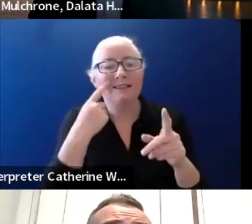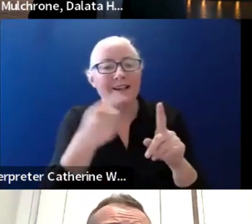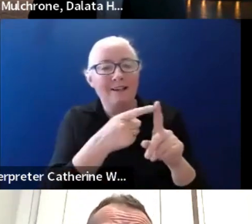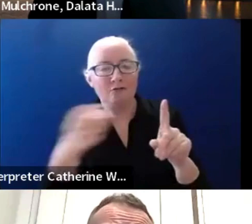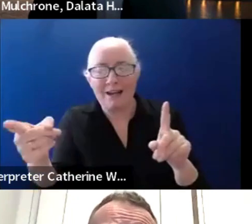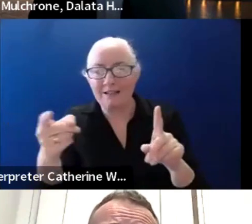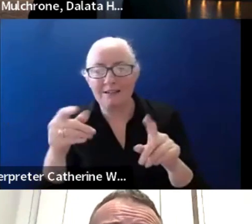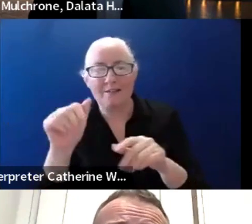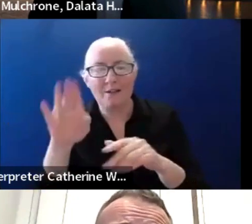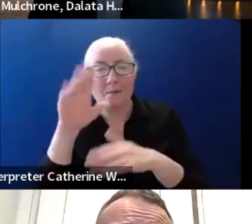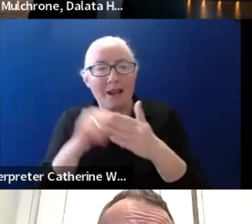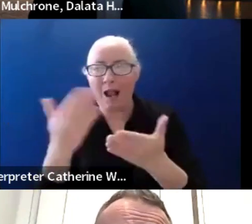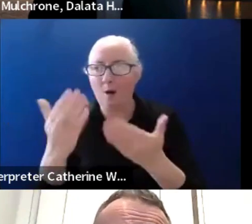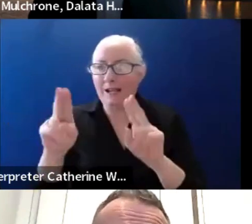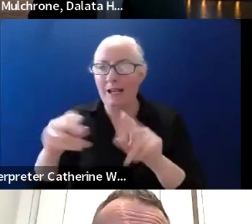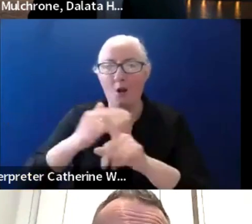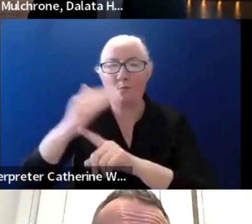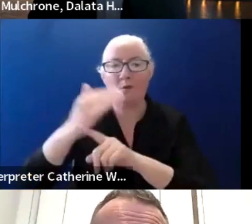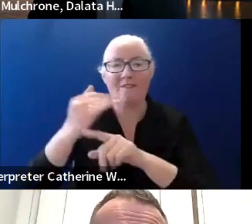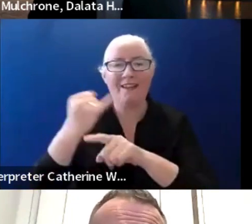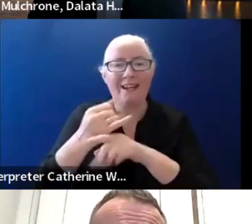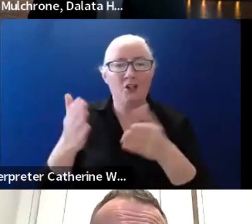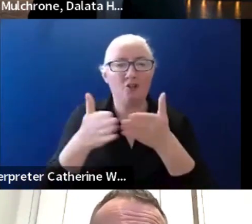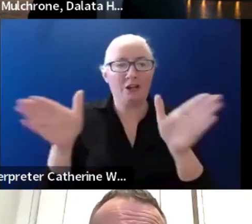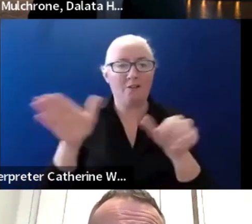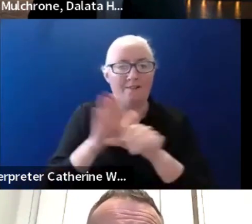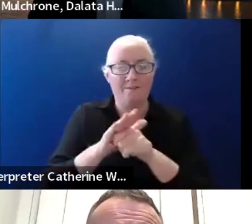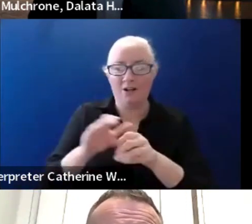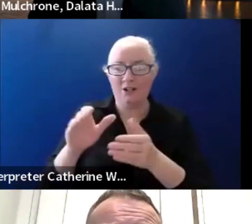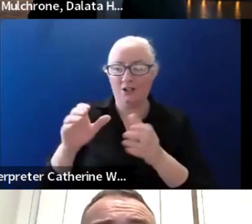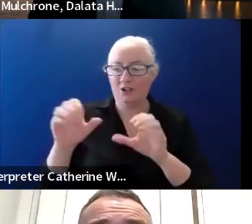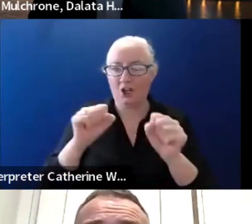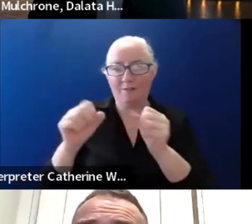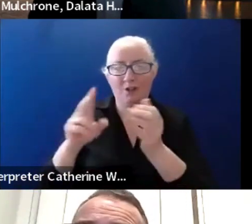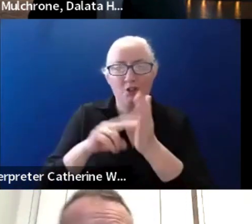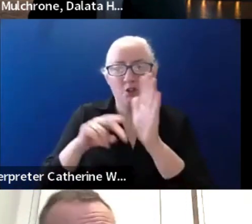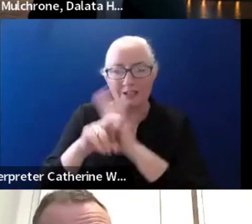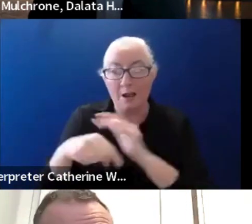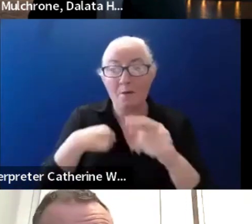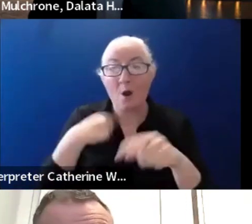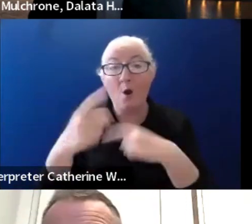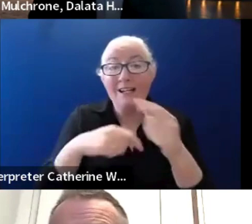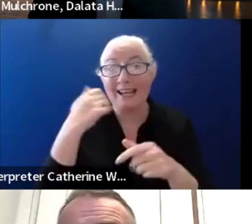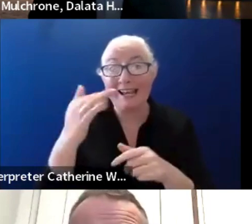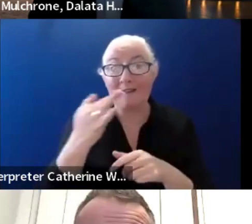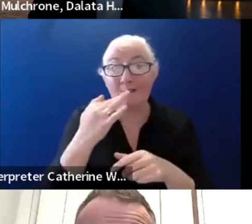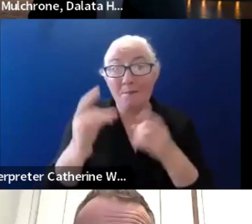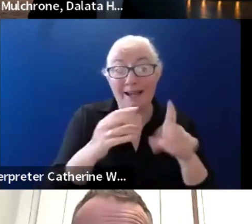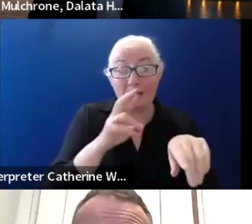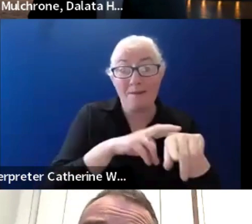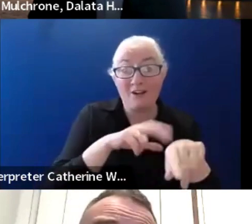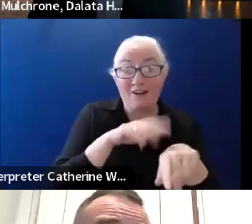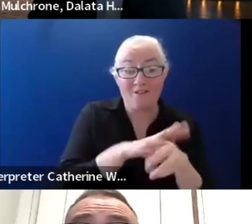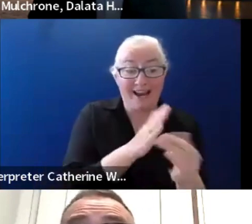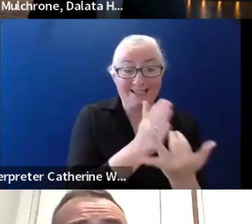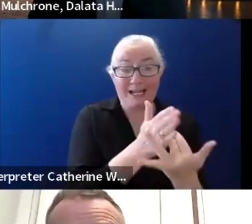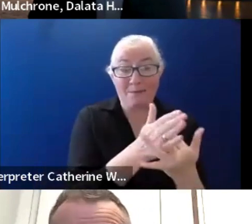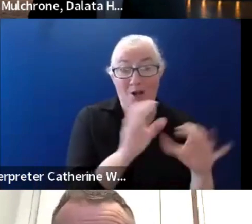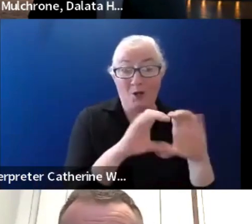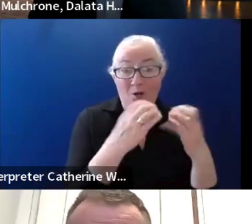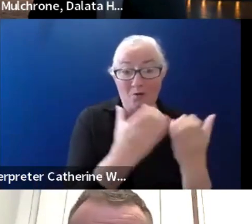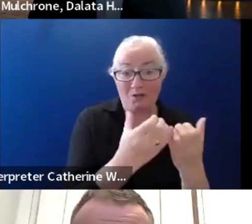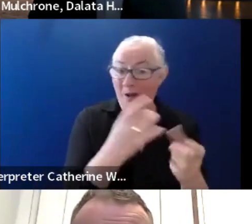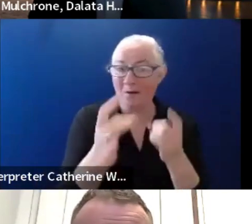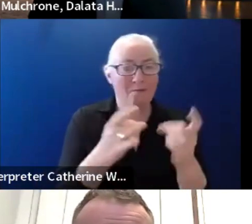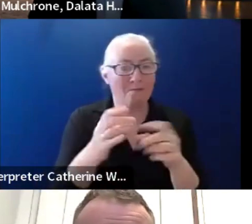improve the service in general for the service users. And I think I always say that if you make it better for the accessible community, it makes it better